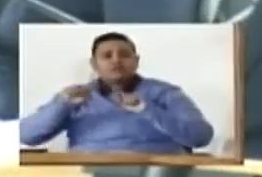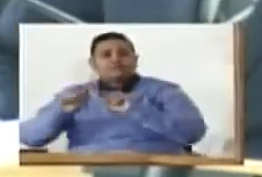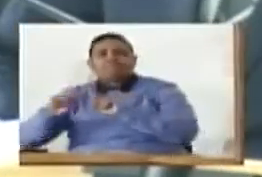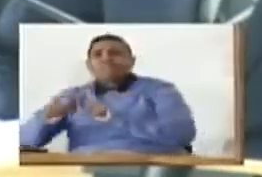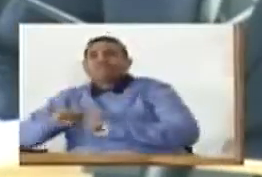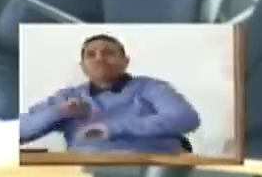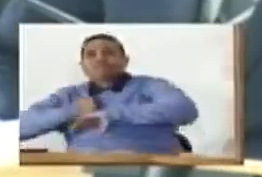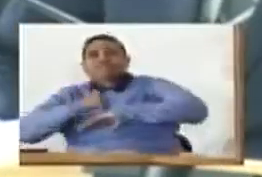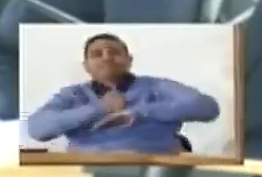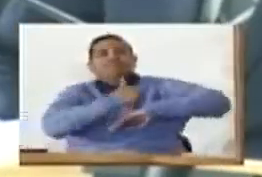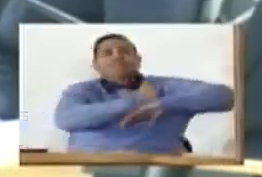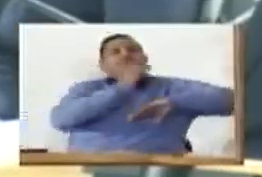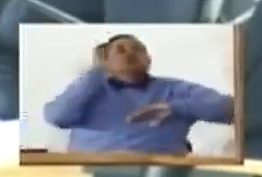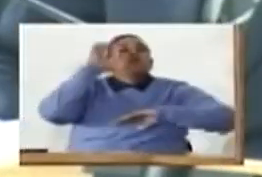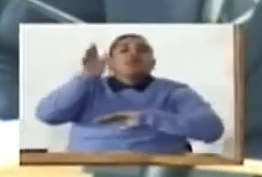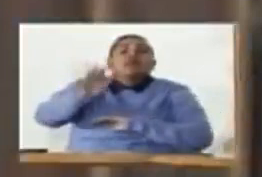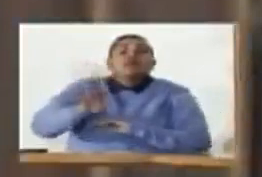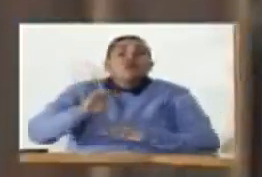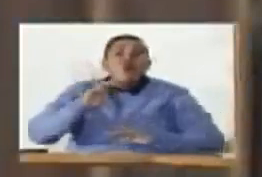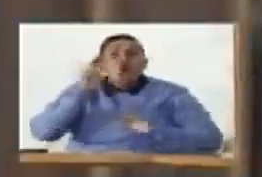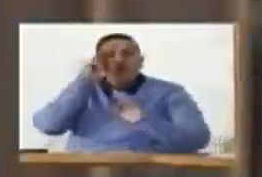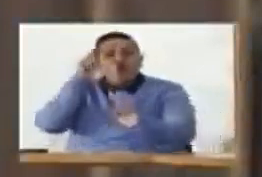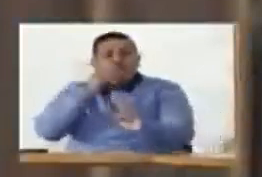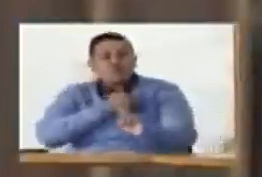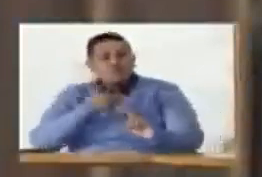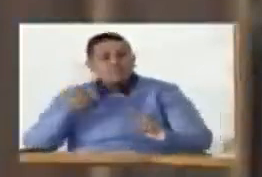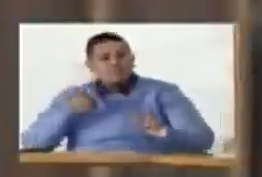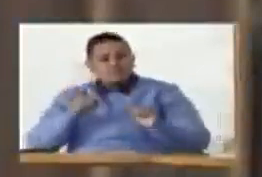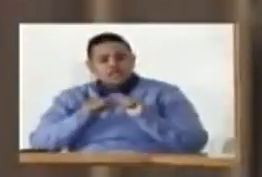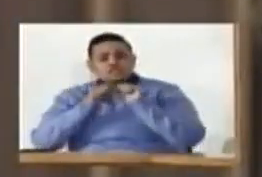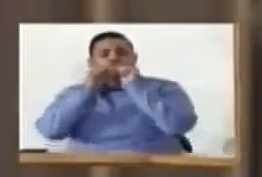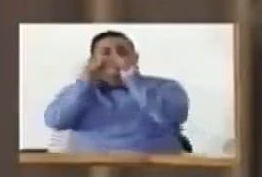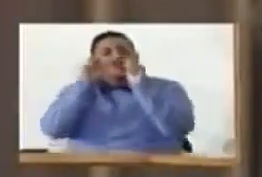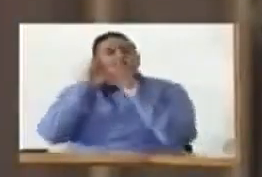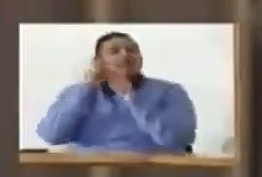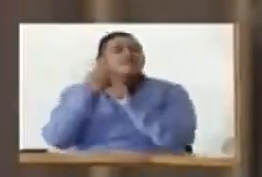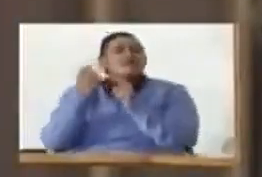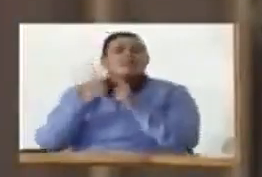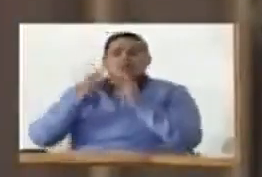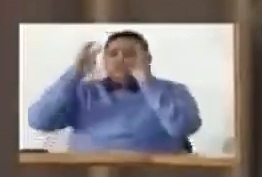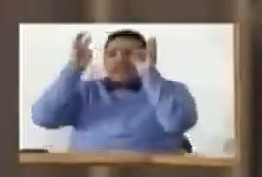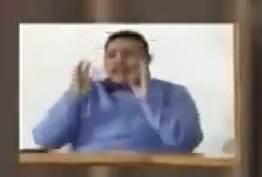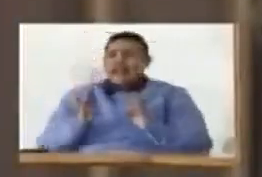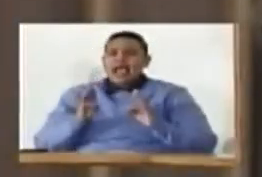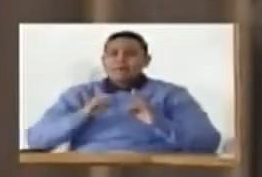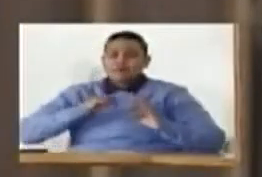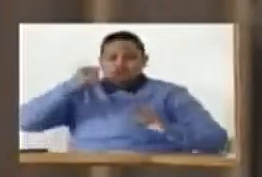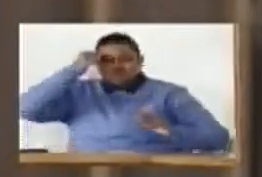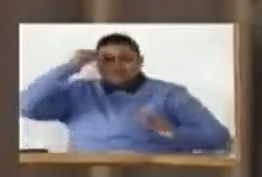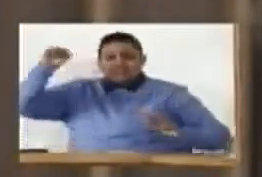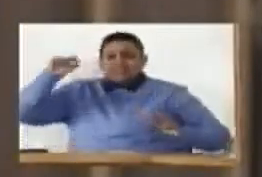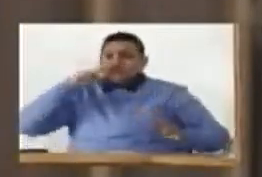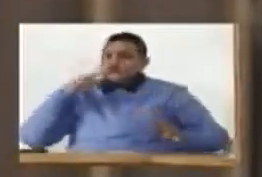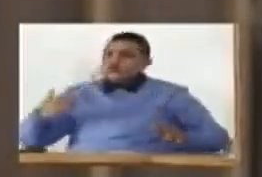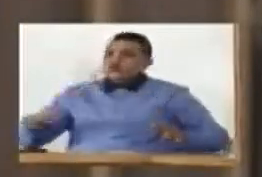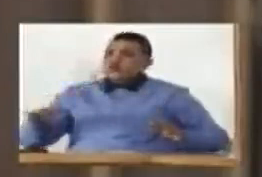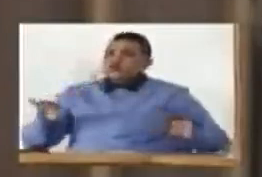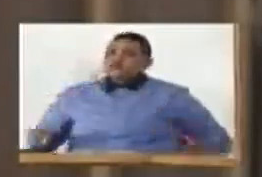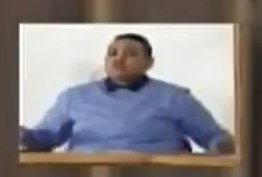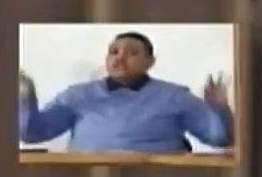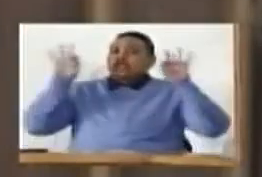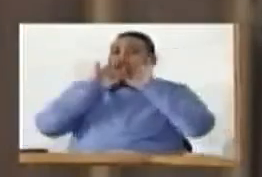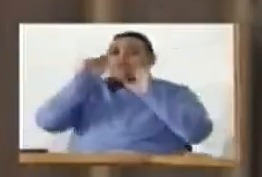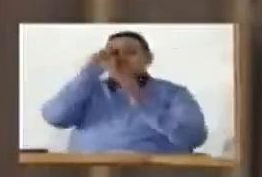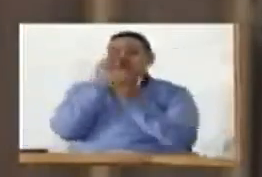Honourable members, a sustainable environment and climate resilience are critical to economic